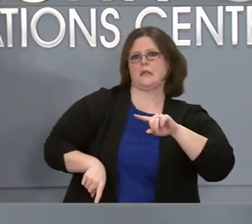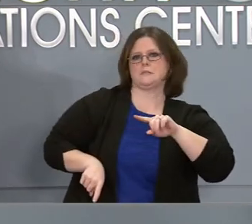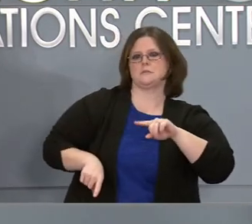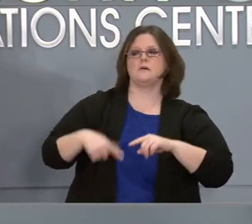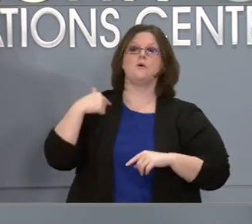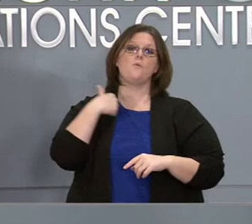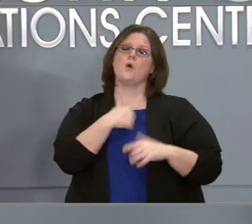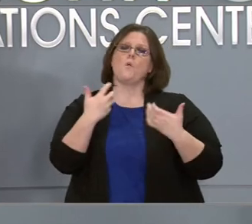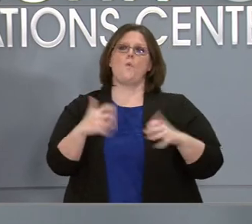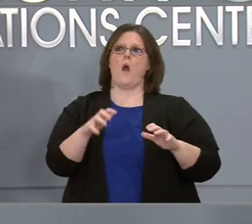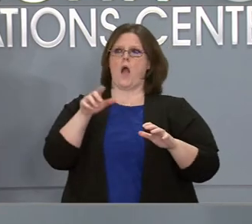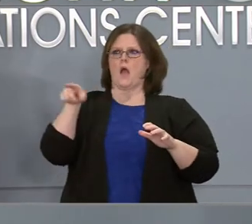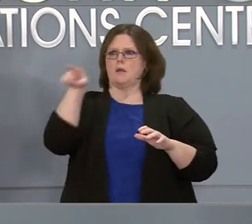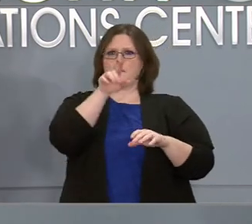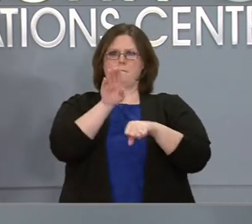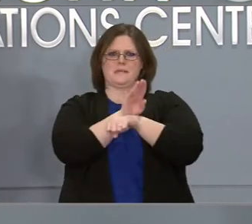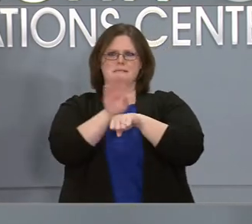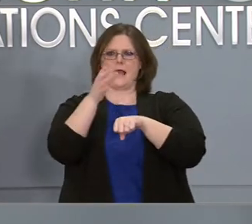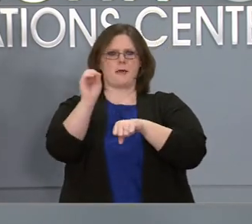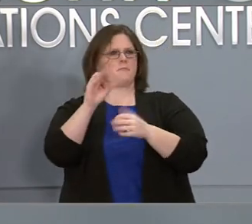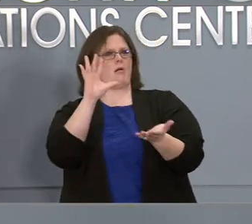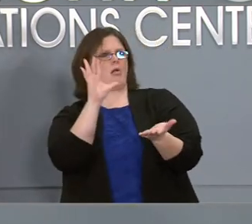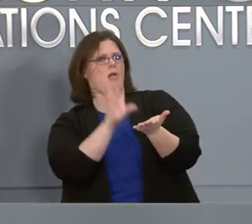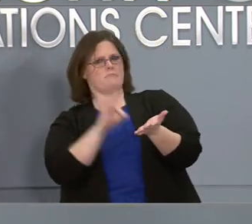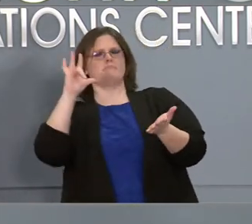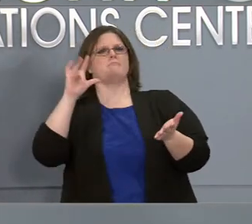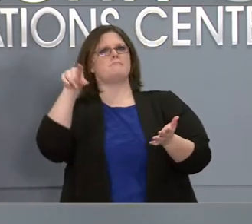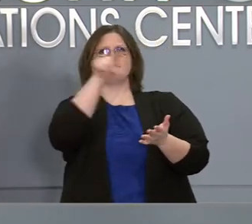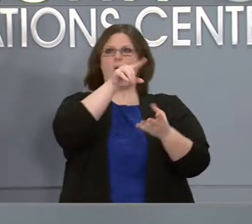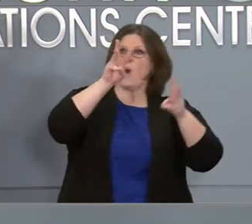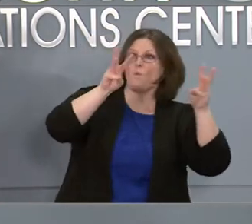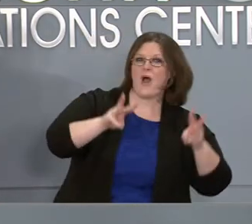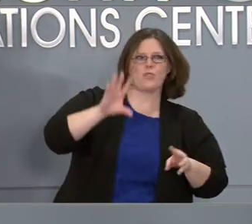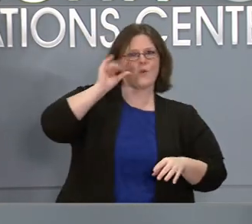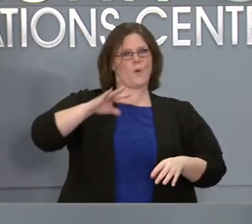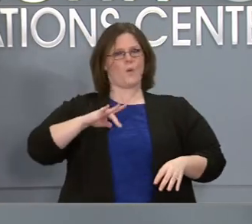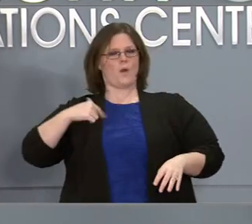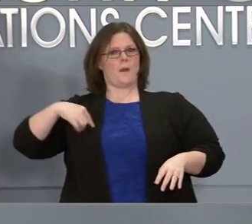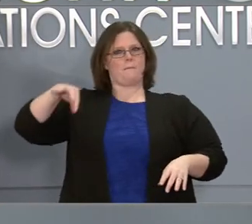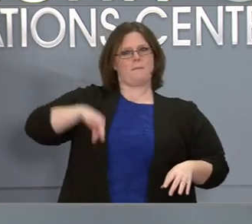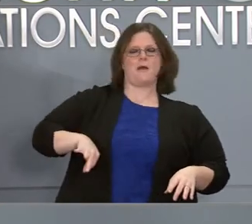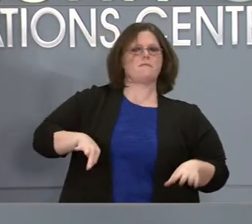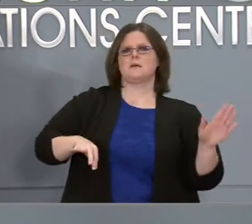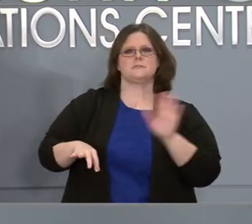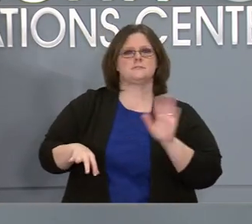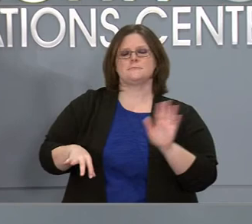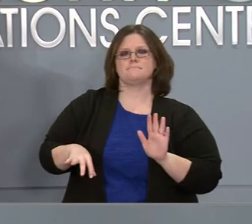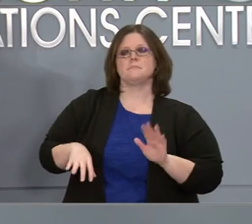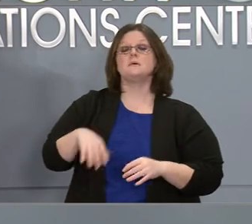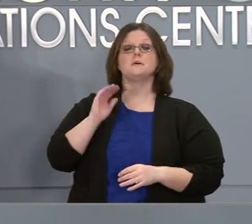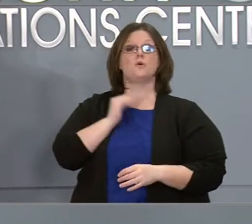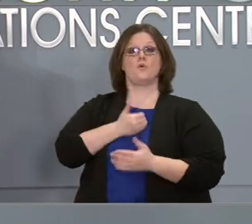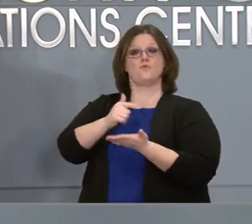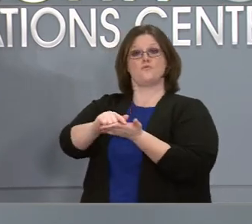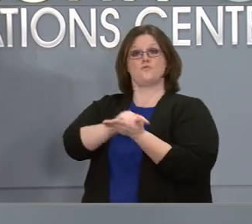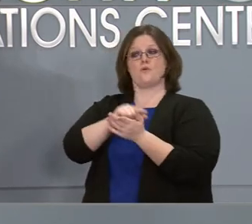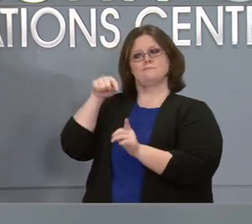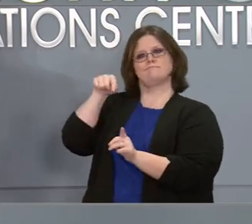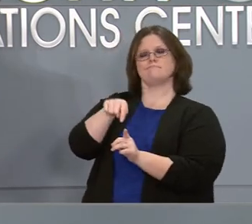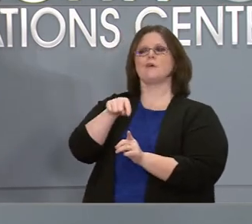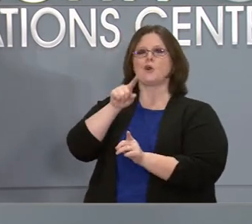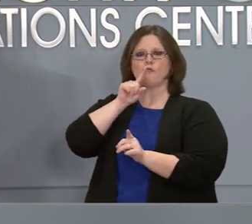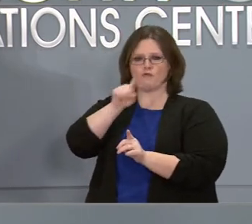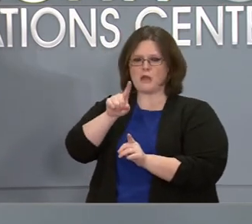an emergency situation and gouge people. The good thing about our price gouging law is that it acts as a